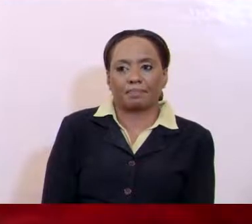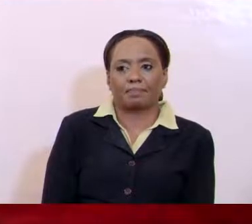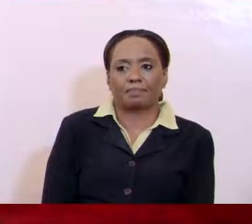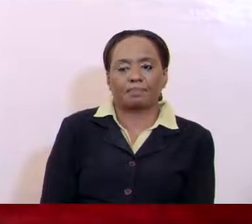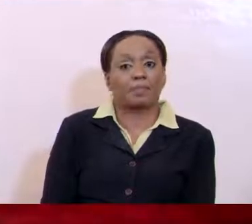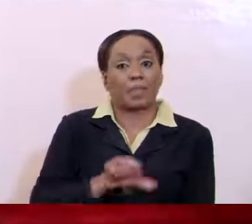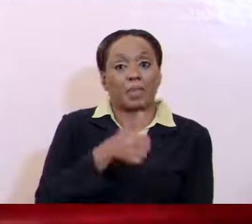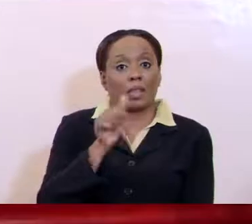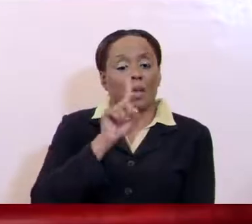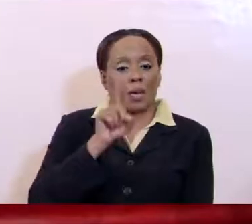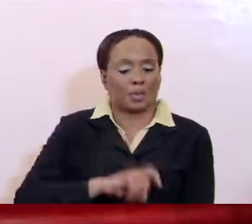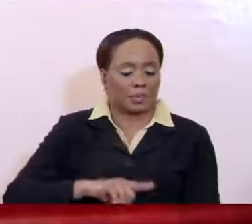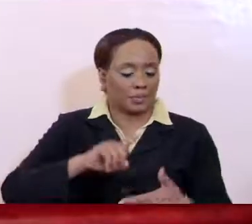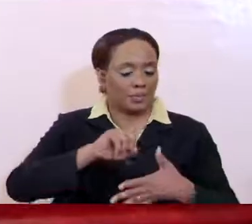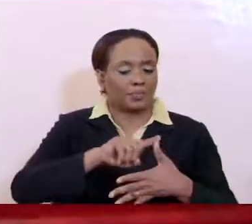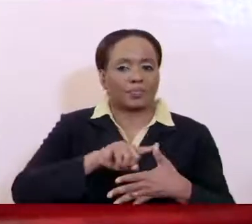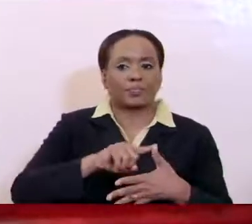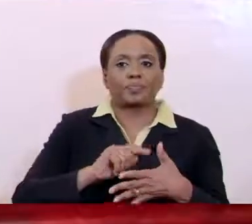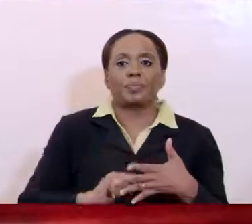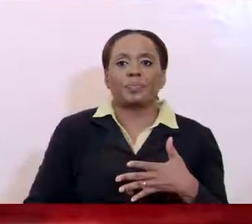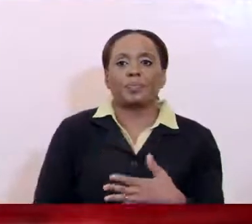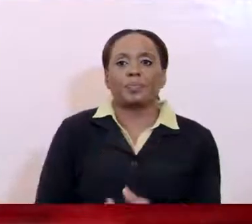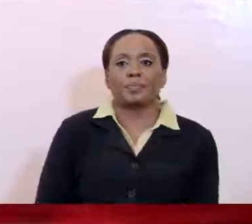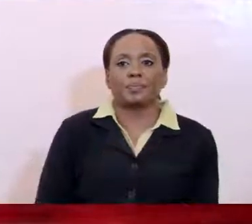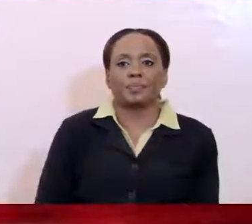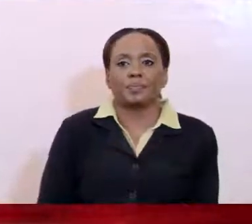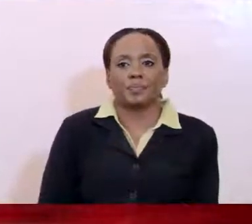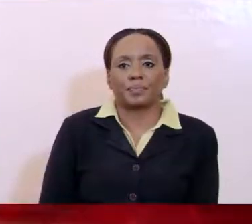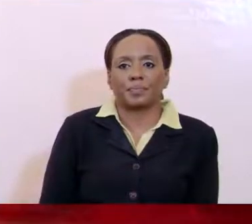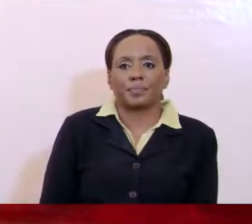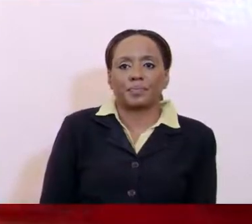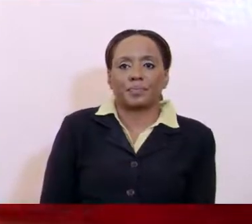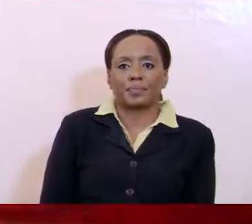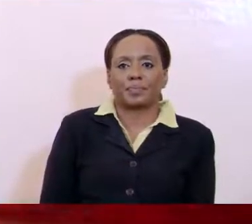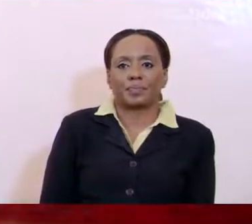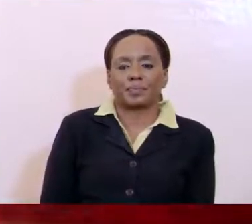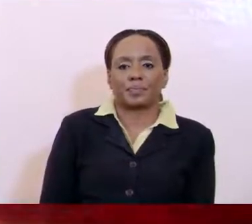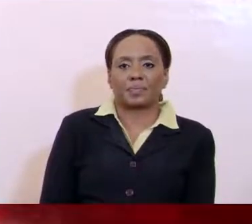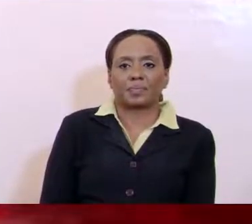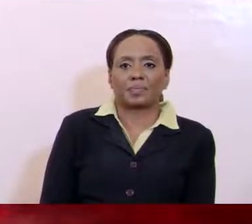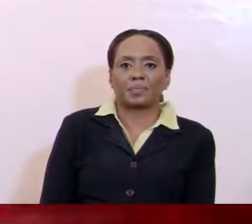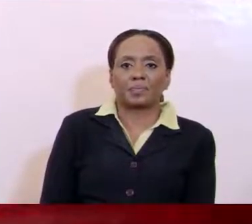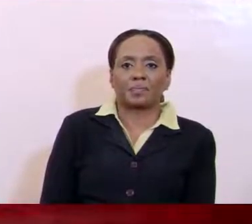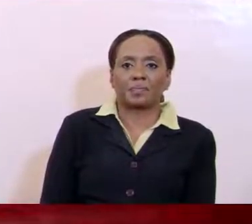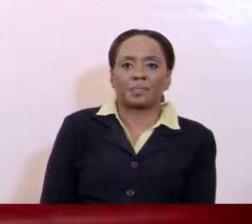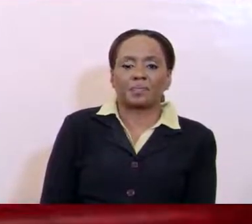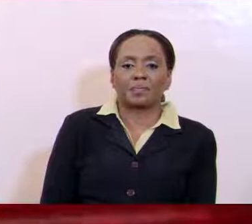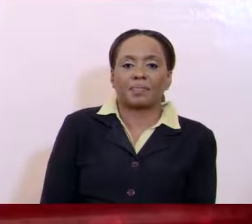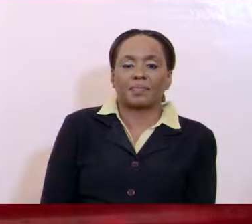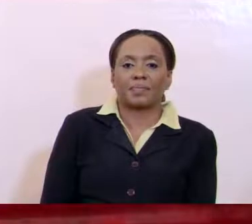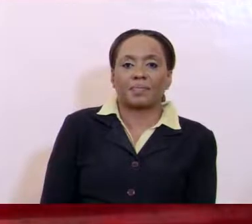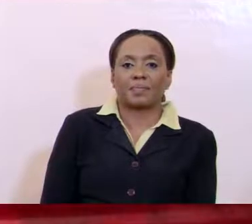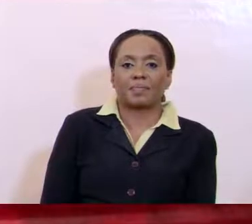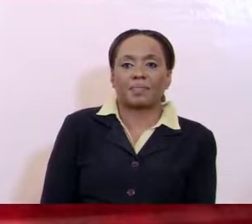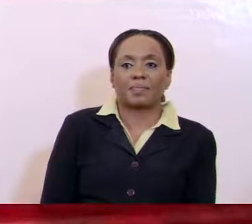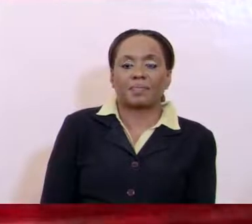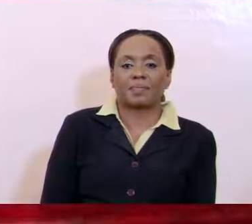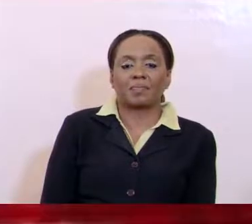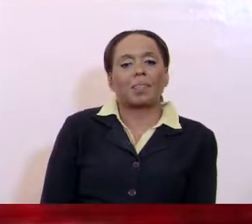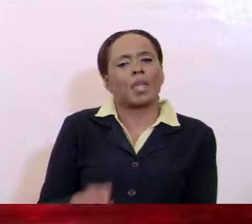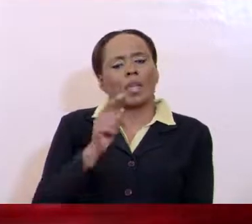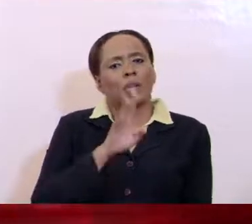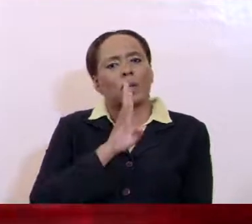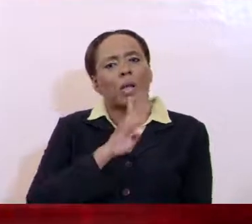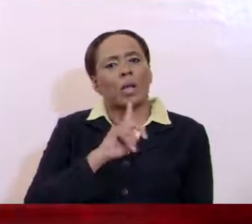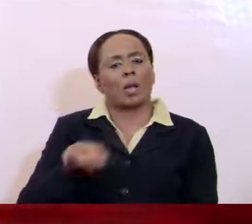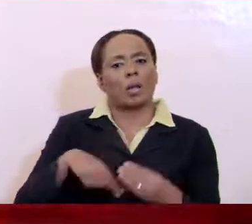to chime in terms of the relaxation of the measures at this moment. You mentioned